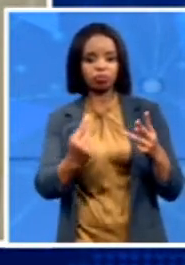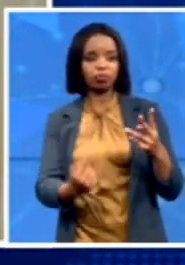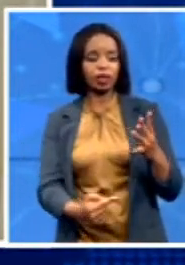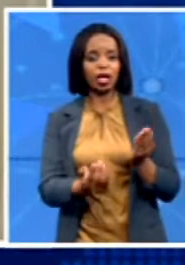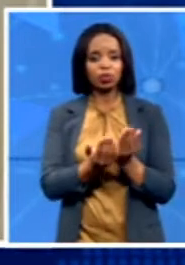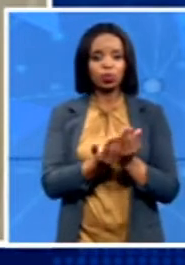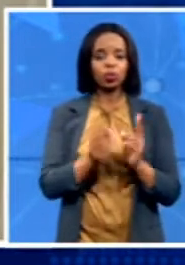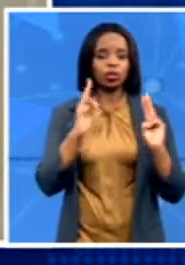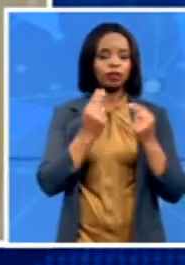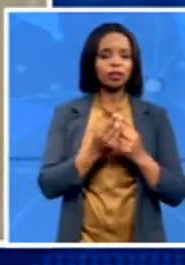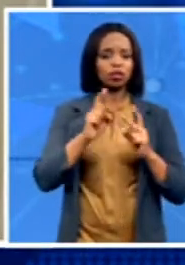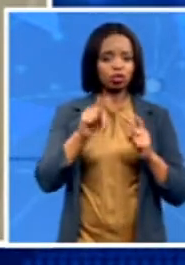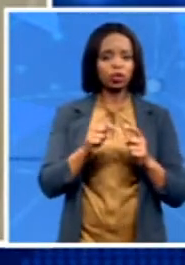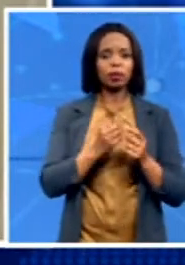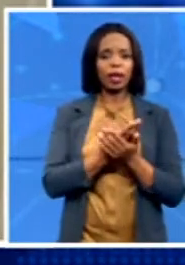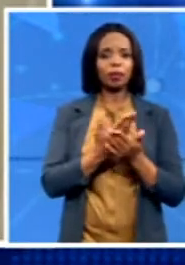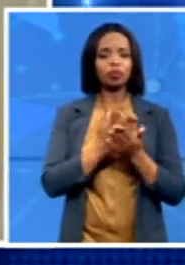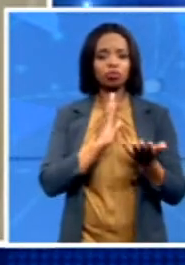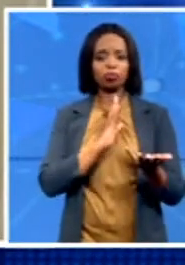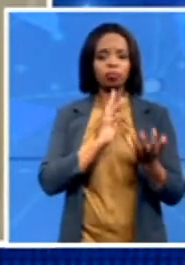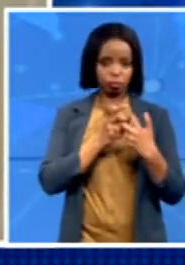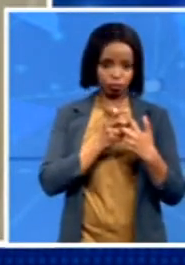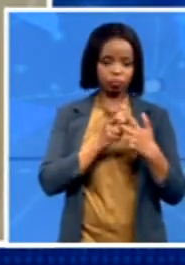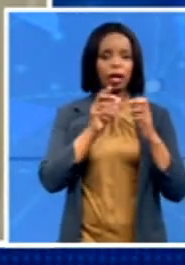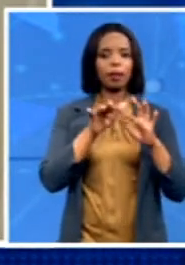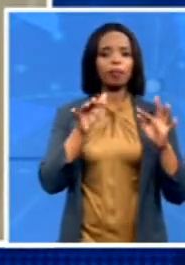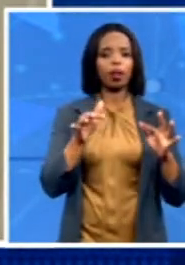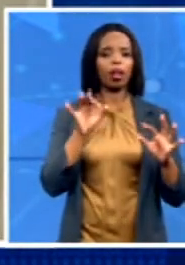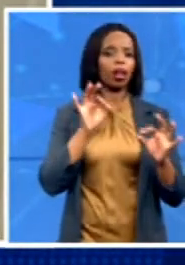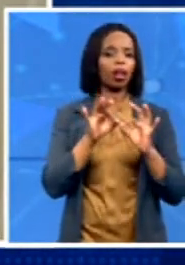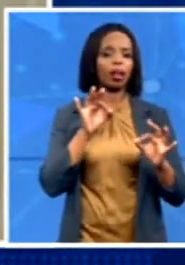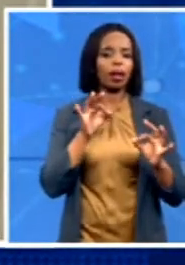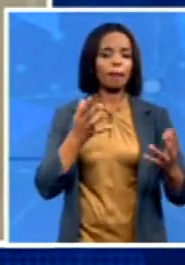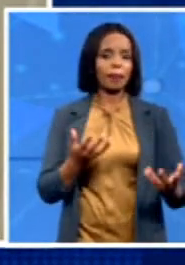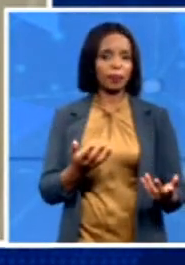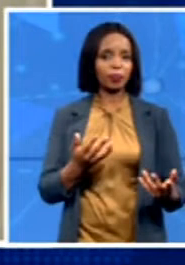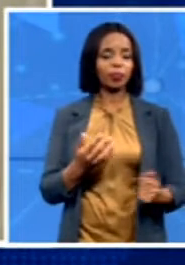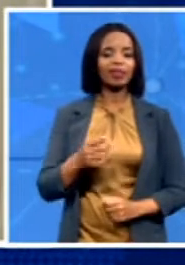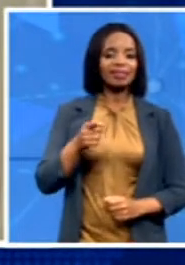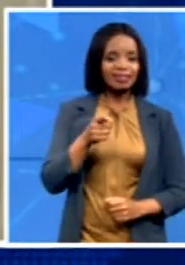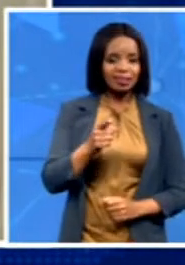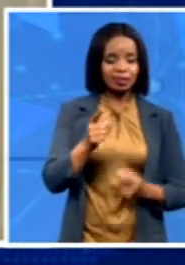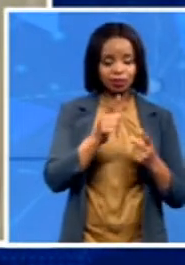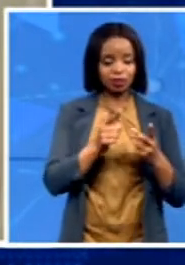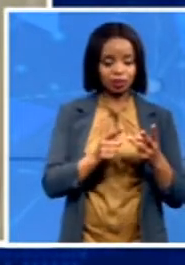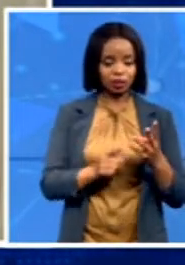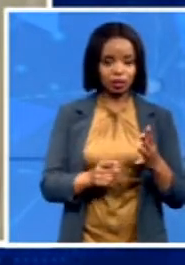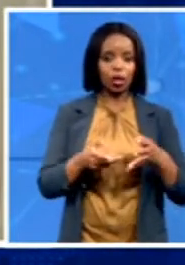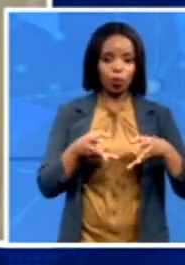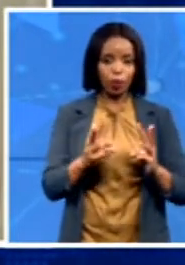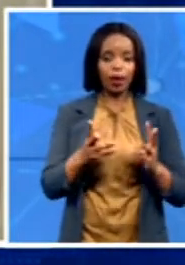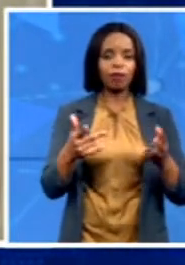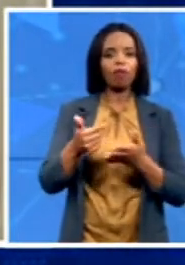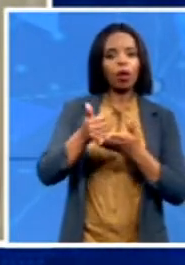of census, or this particular census, should also be a tool of planning that can help government to be able to plan a lot